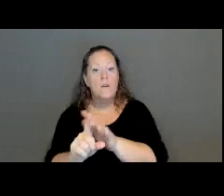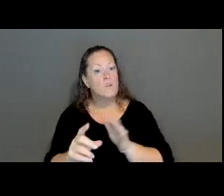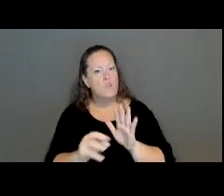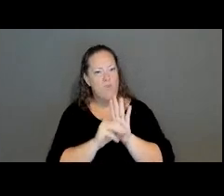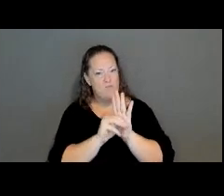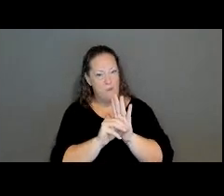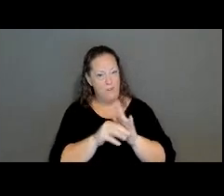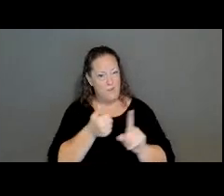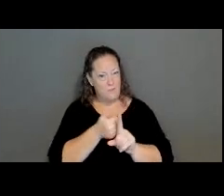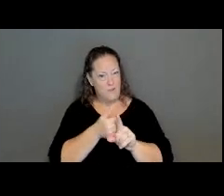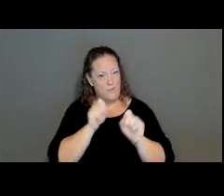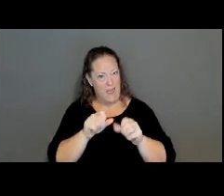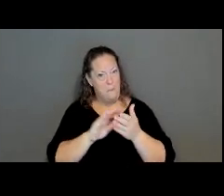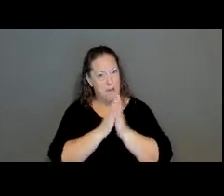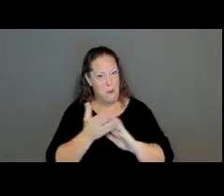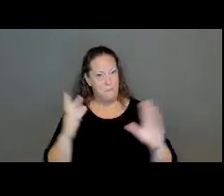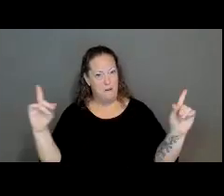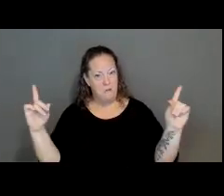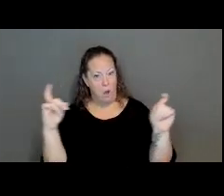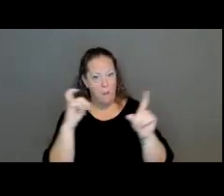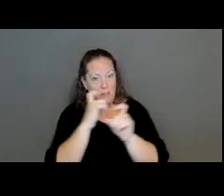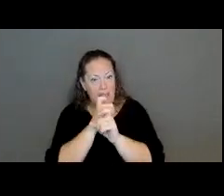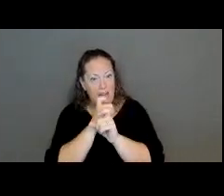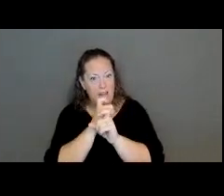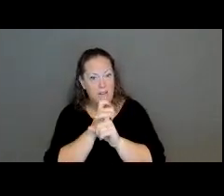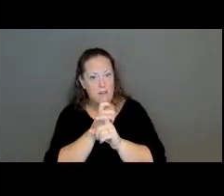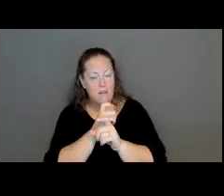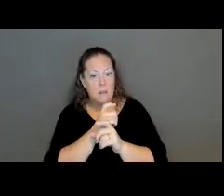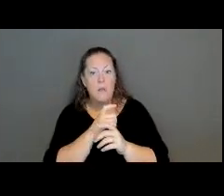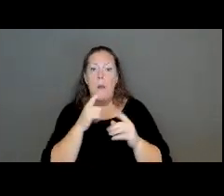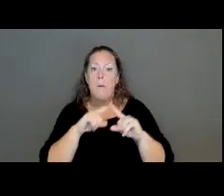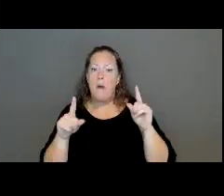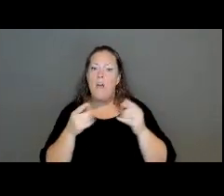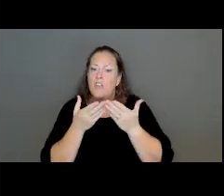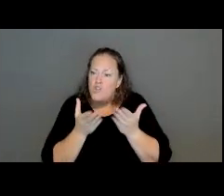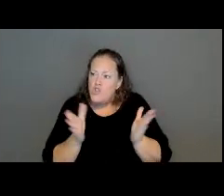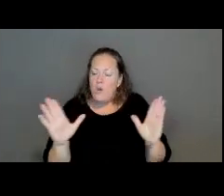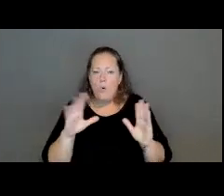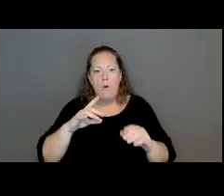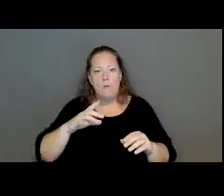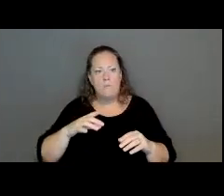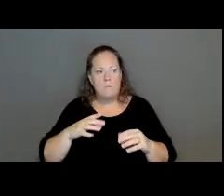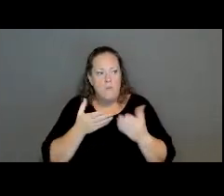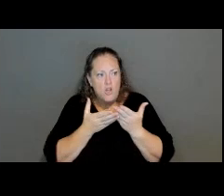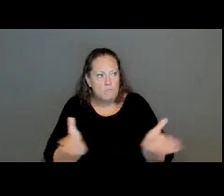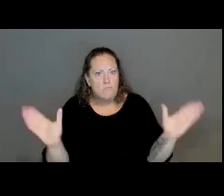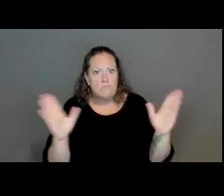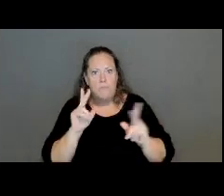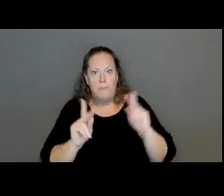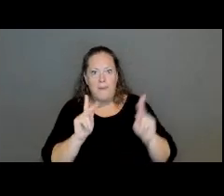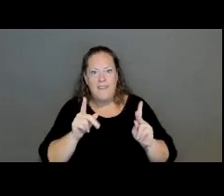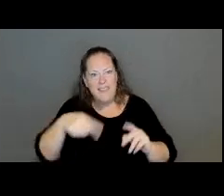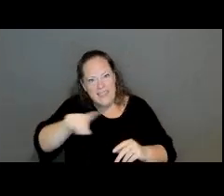people, the general public need to understand what these scenarios mean for